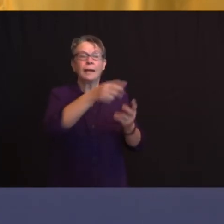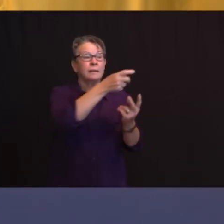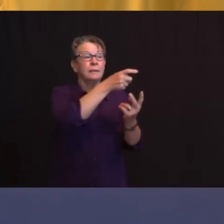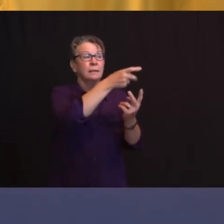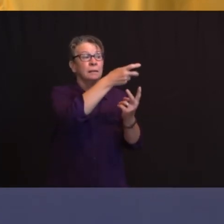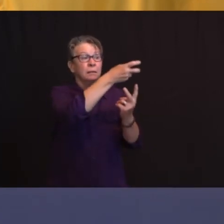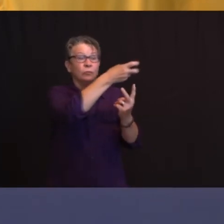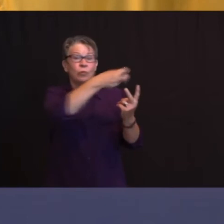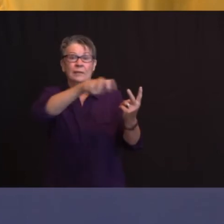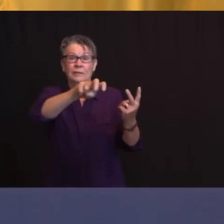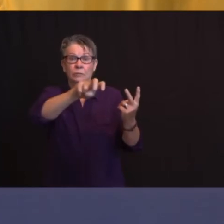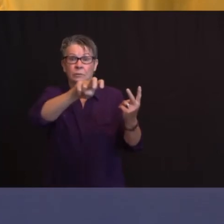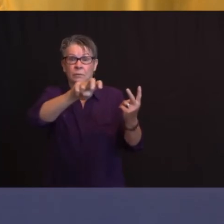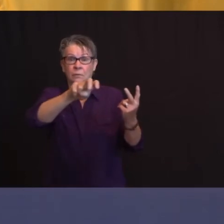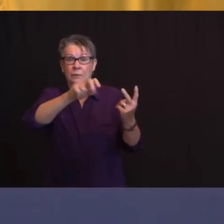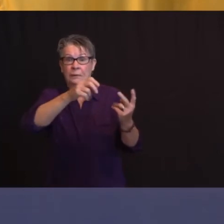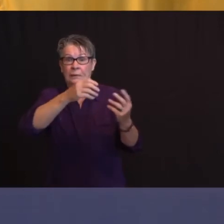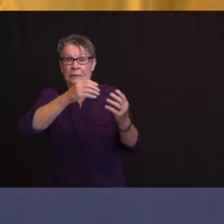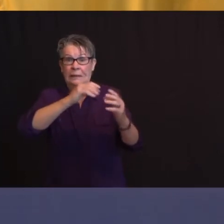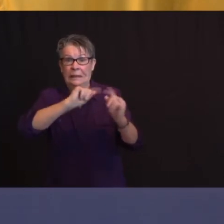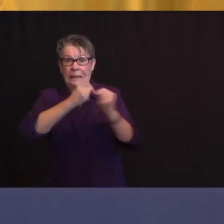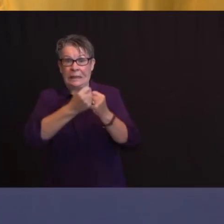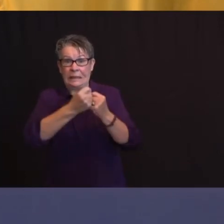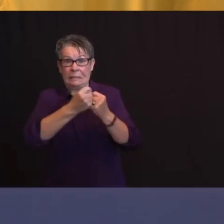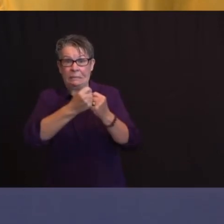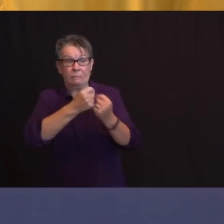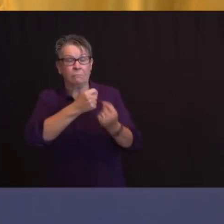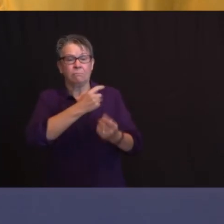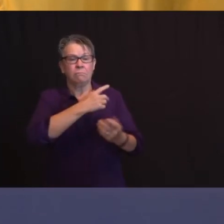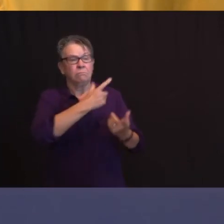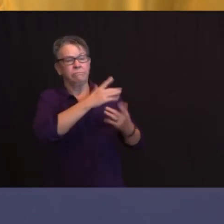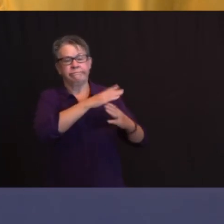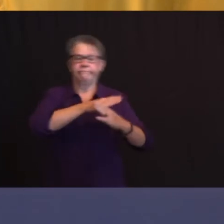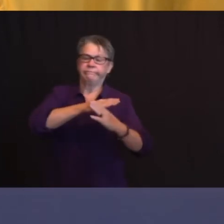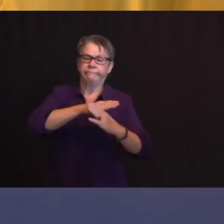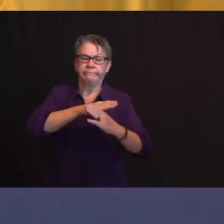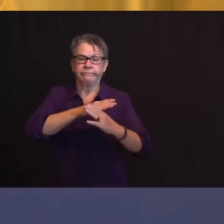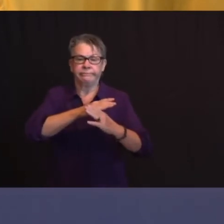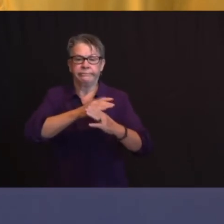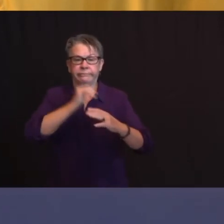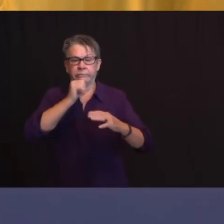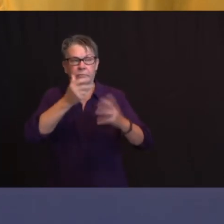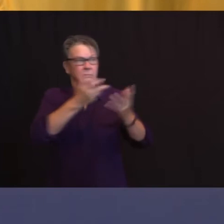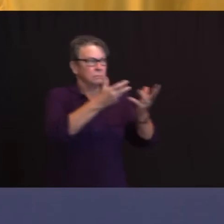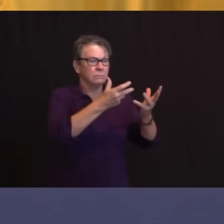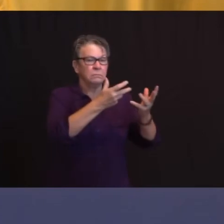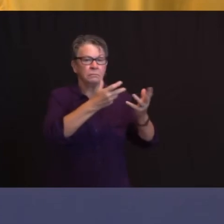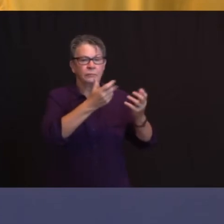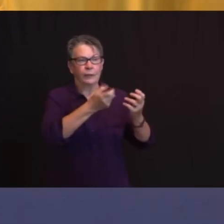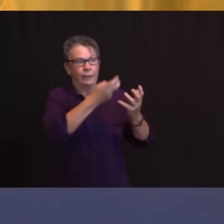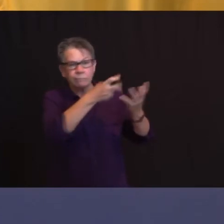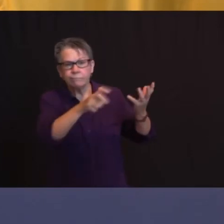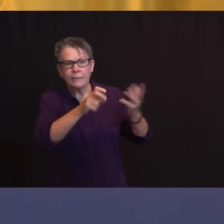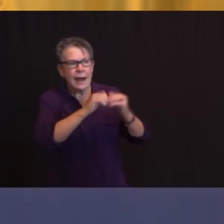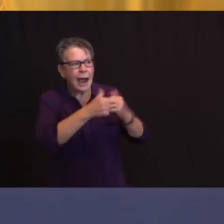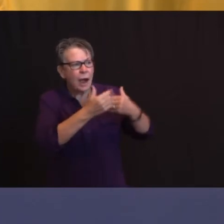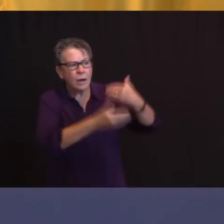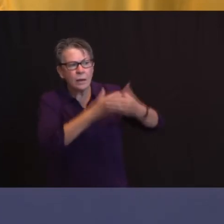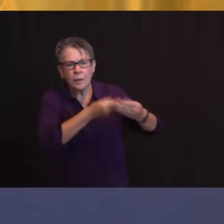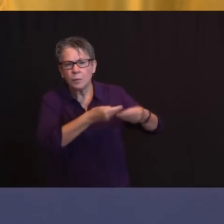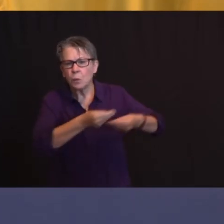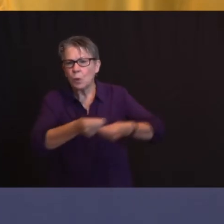I don't want to step over my grounds here, but the complexity to deliver a 2-jab, sub-zero vaccine to